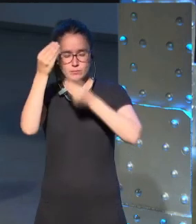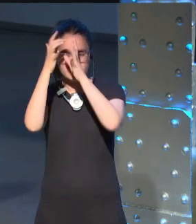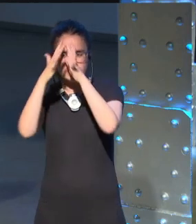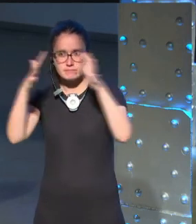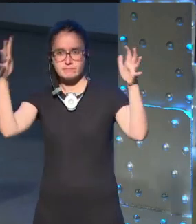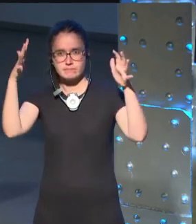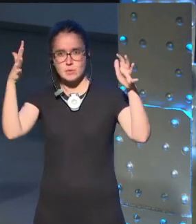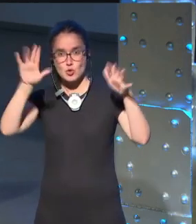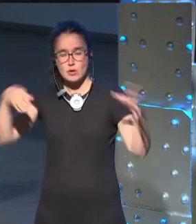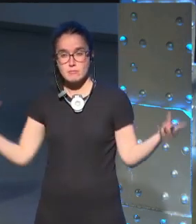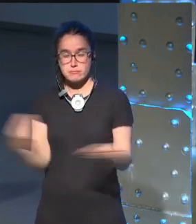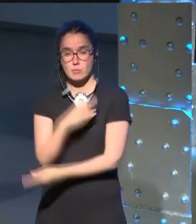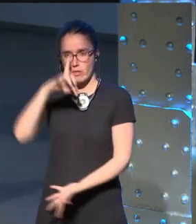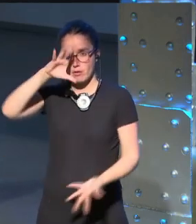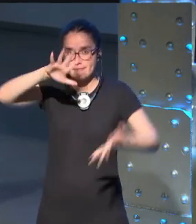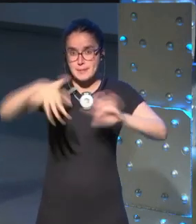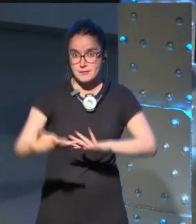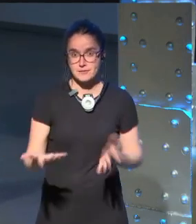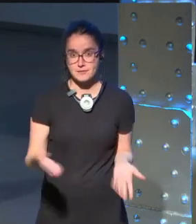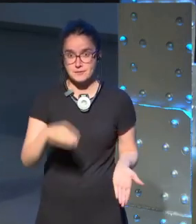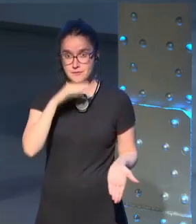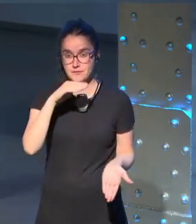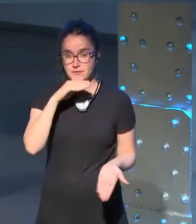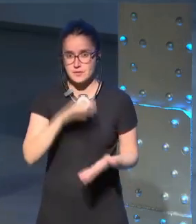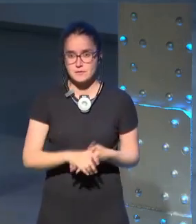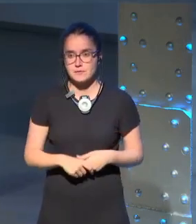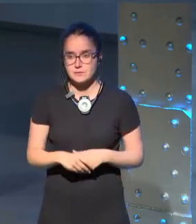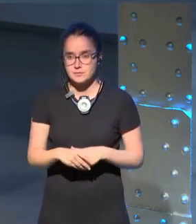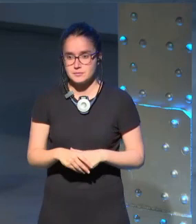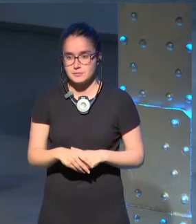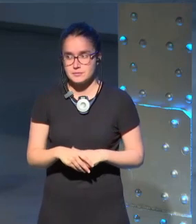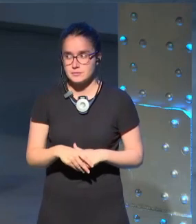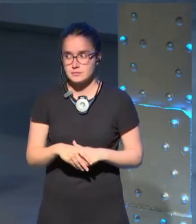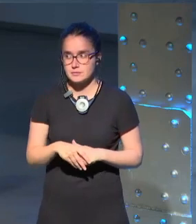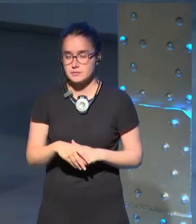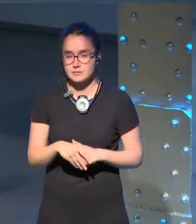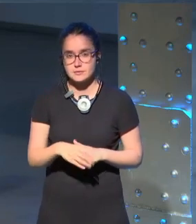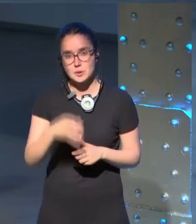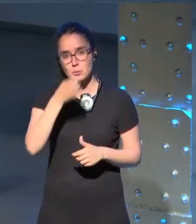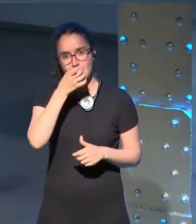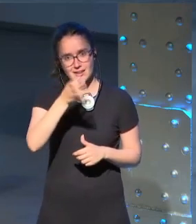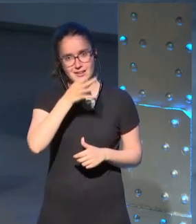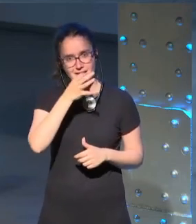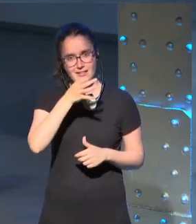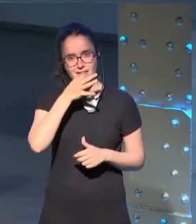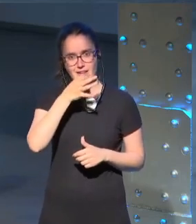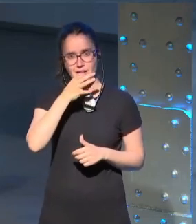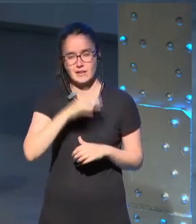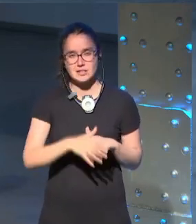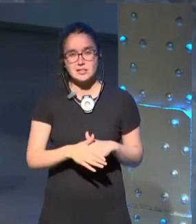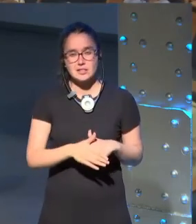¿Tenéis alguna otra pregunta? Do you have any other question? Yep. Hello, good